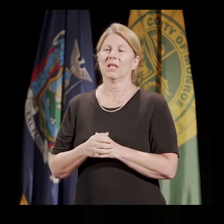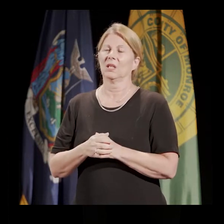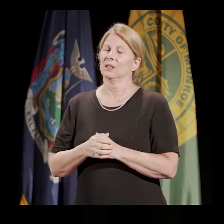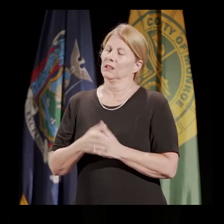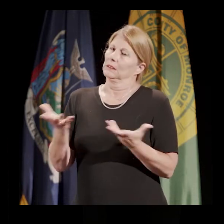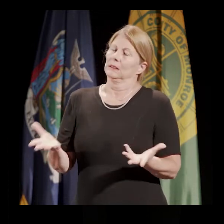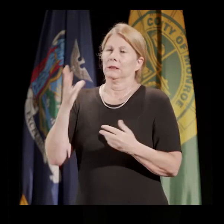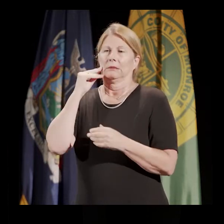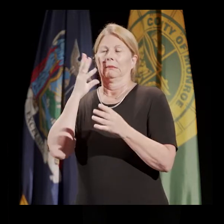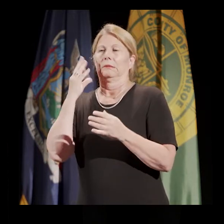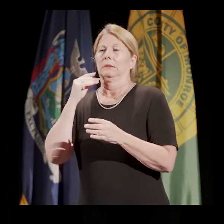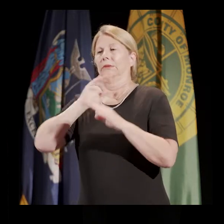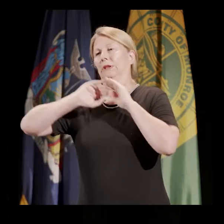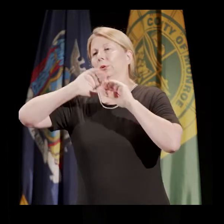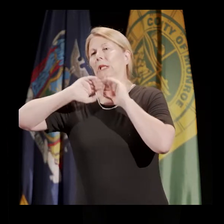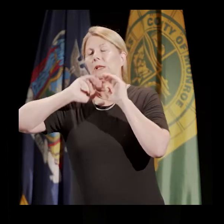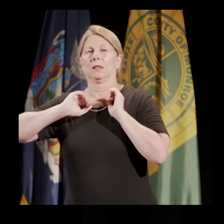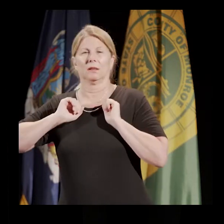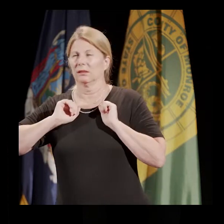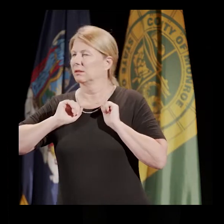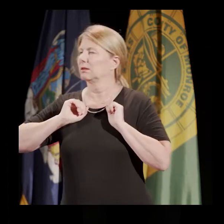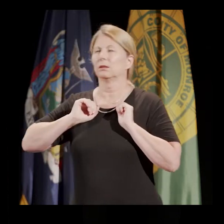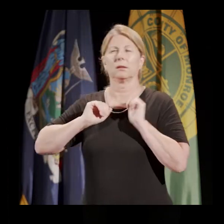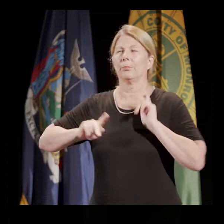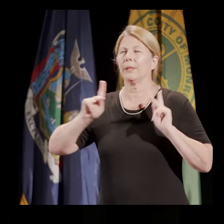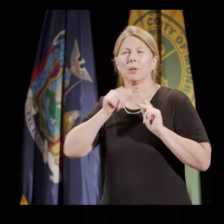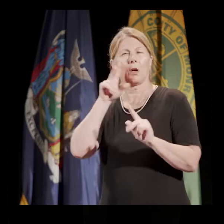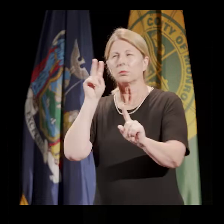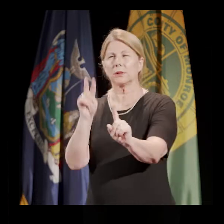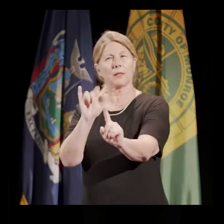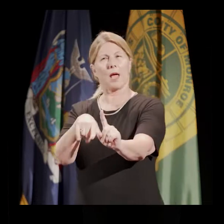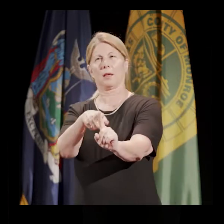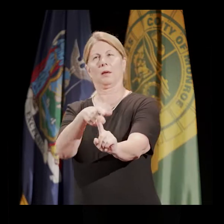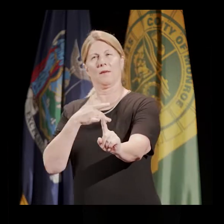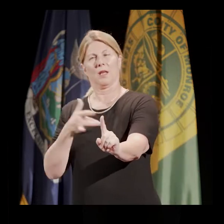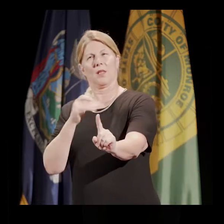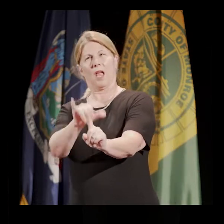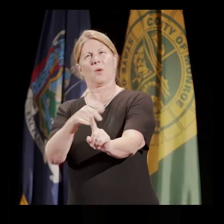more people don't see that greatness. A feeling that something was holding us back.